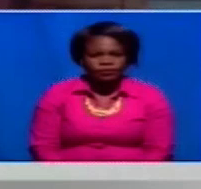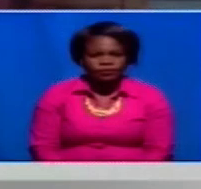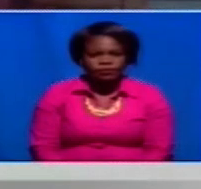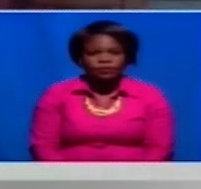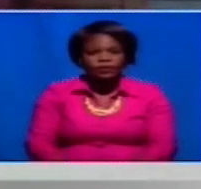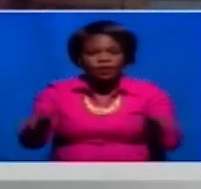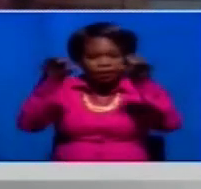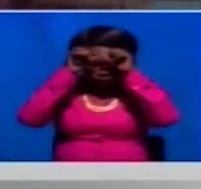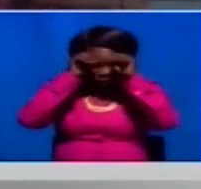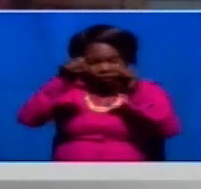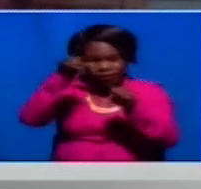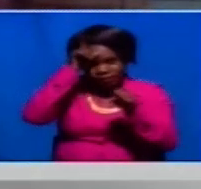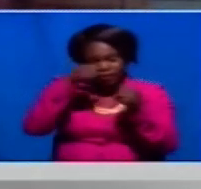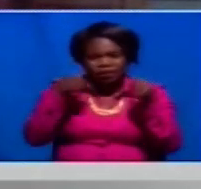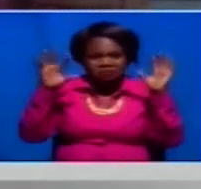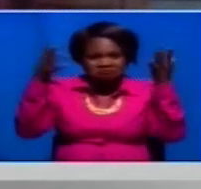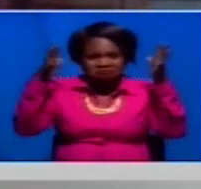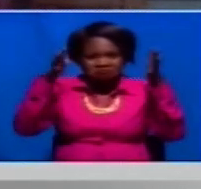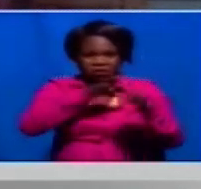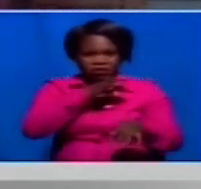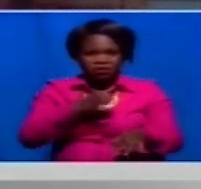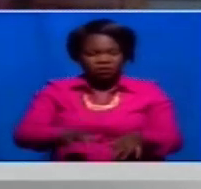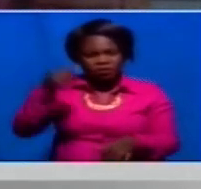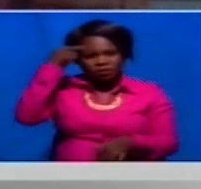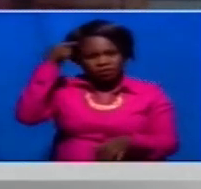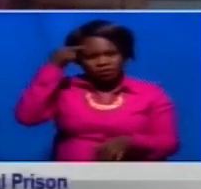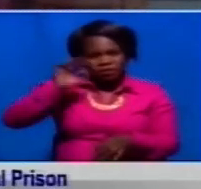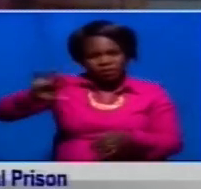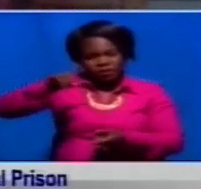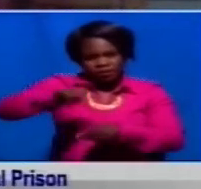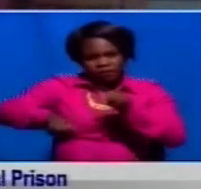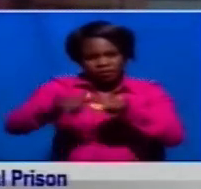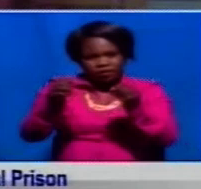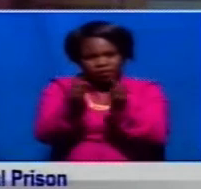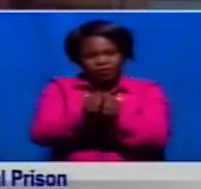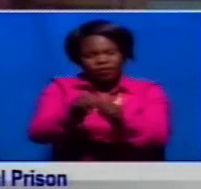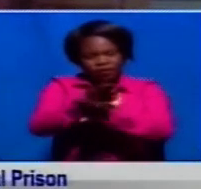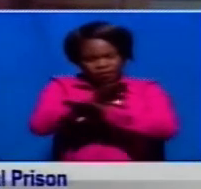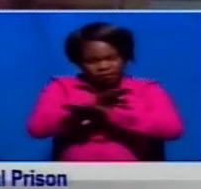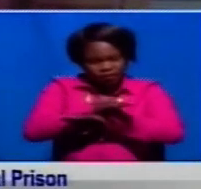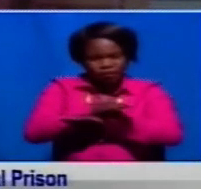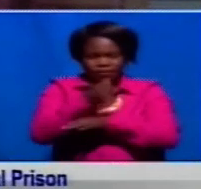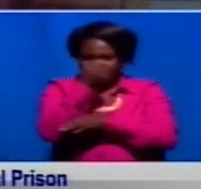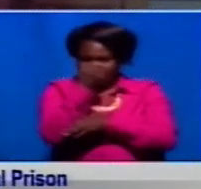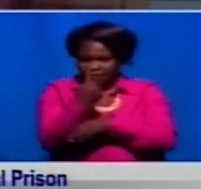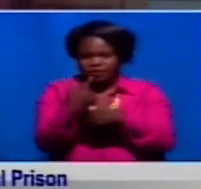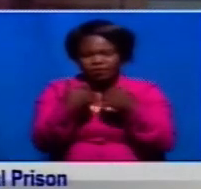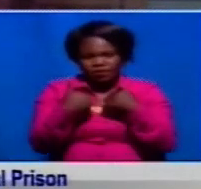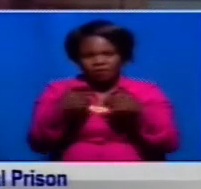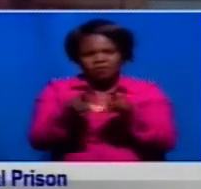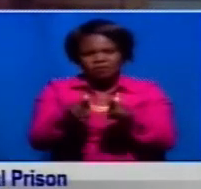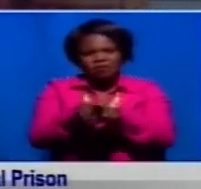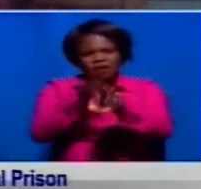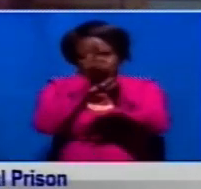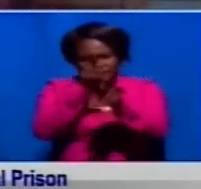And President Lungu has commended the Chinese government for its friendship to Zambia based on mutual respect and understanding. President